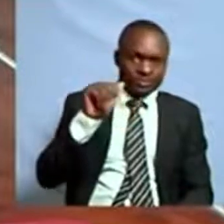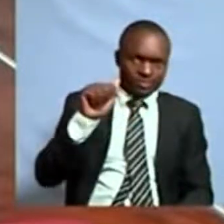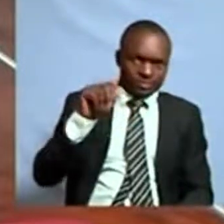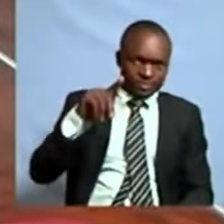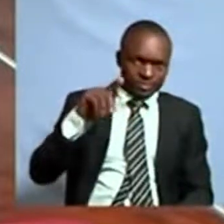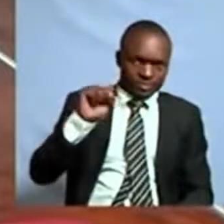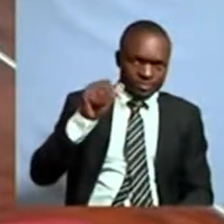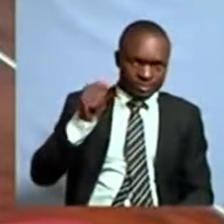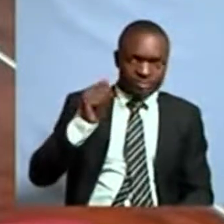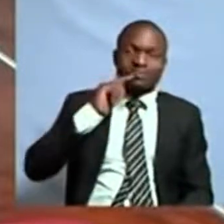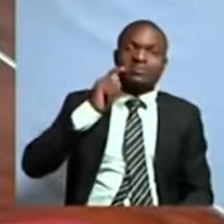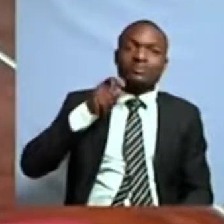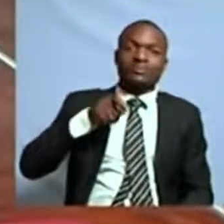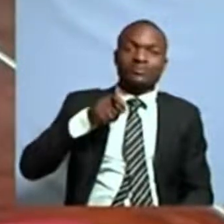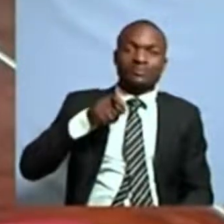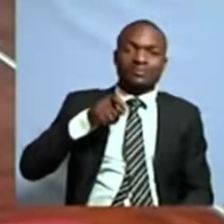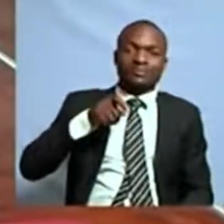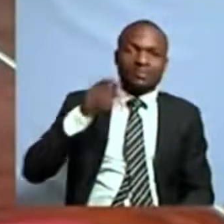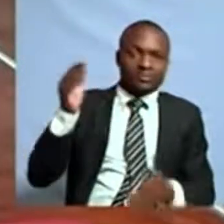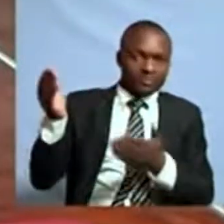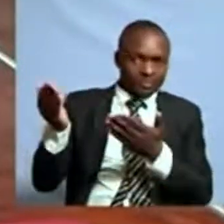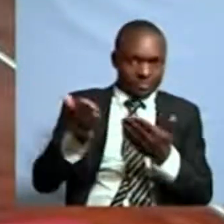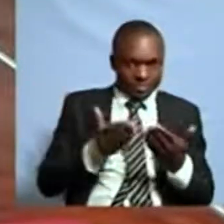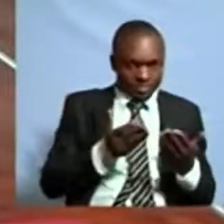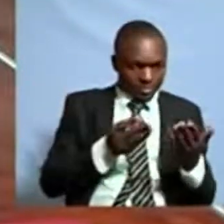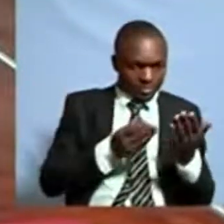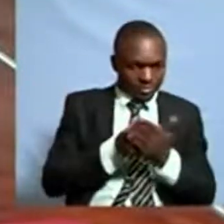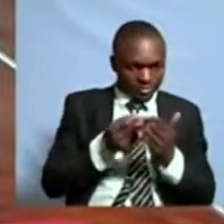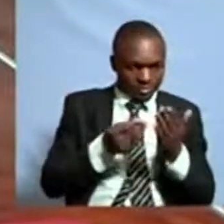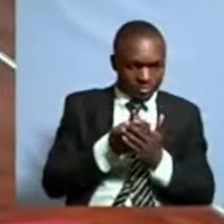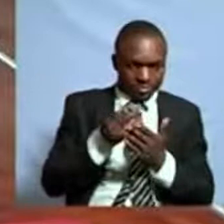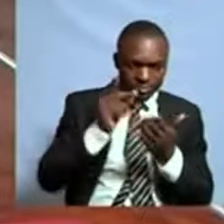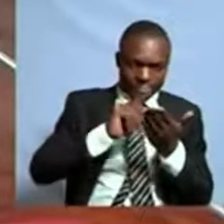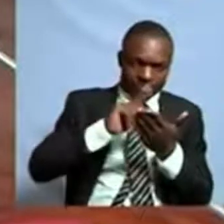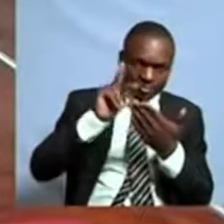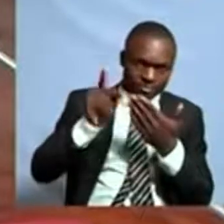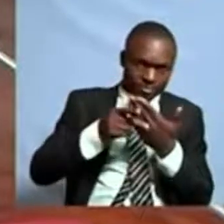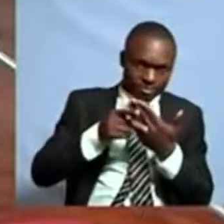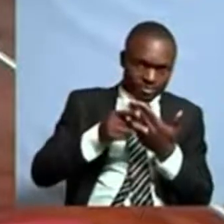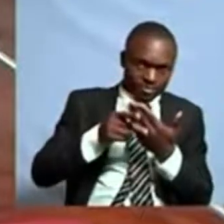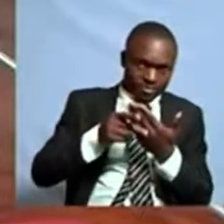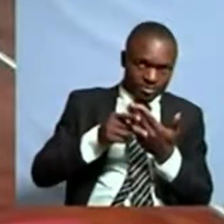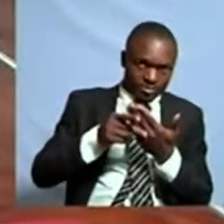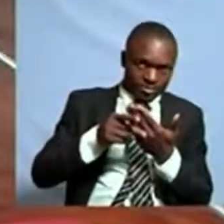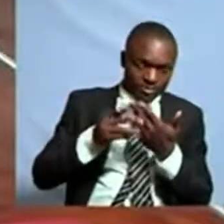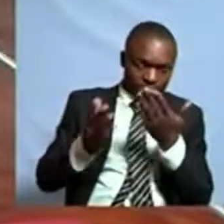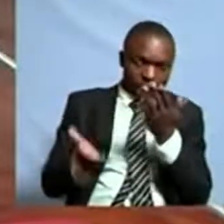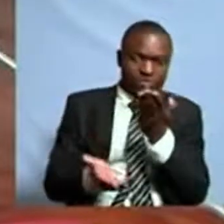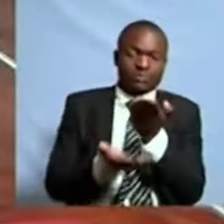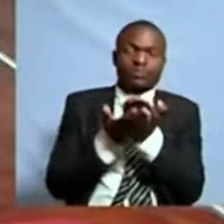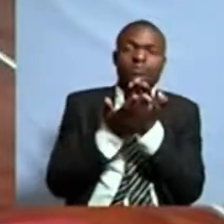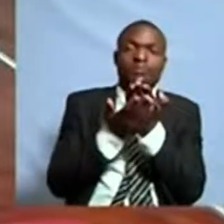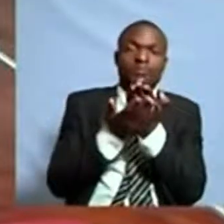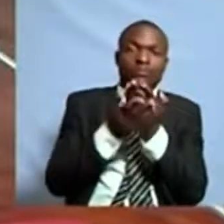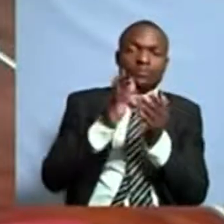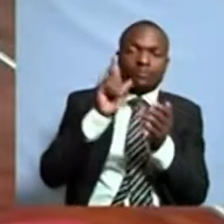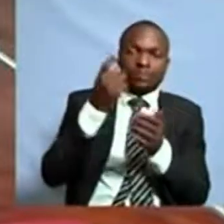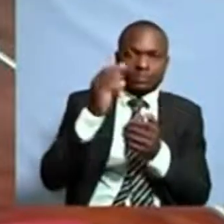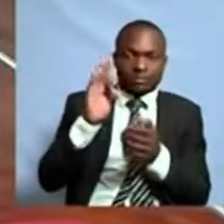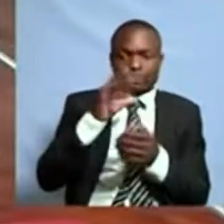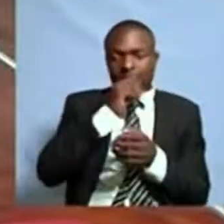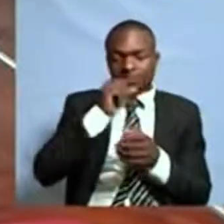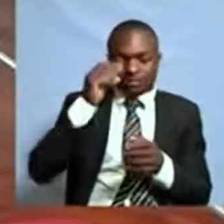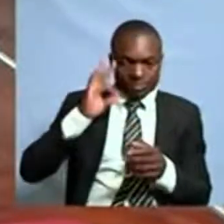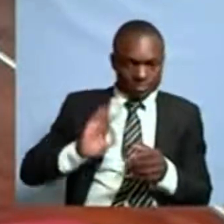should actually come up with a financial literacy program to be attached to the one-off age benefit